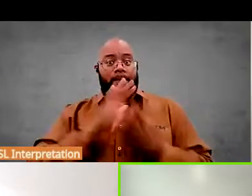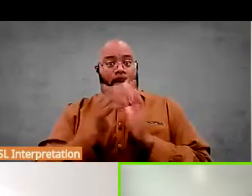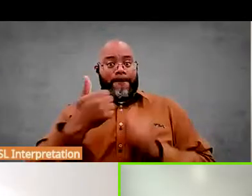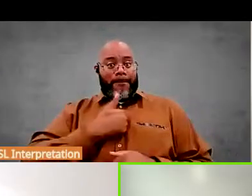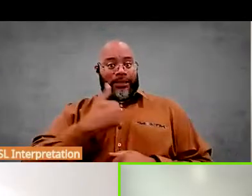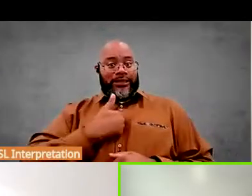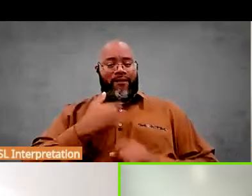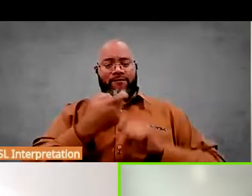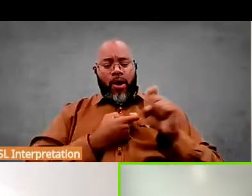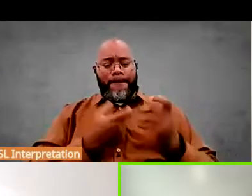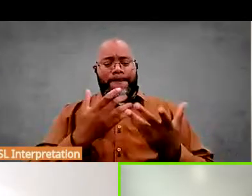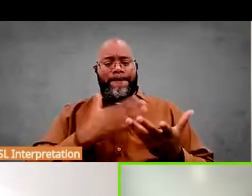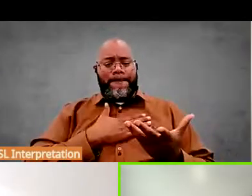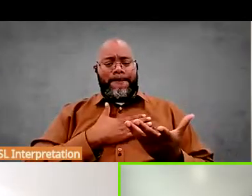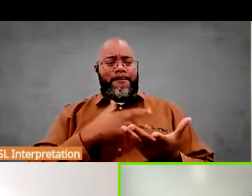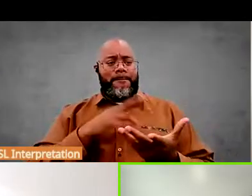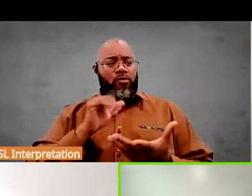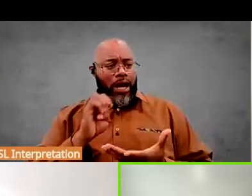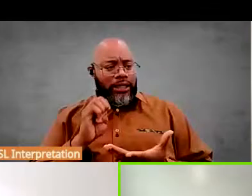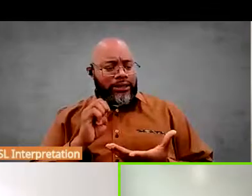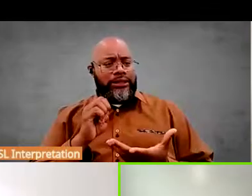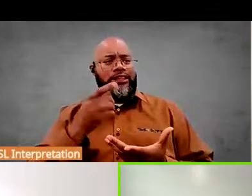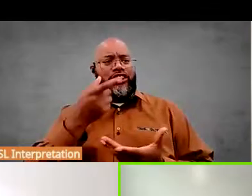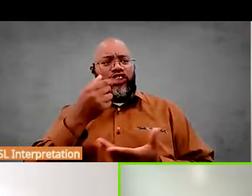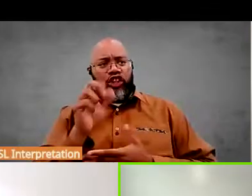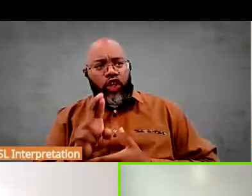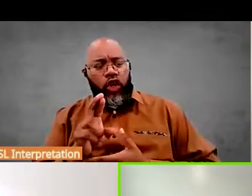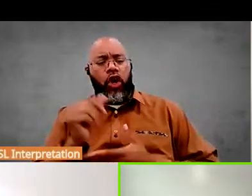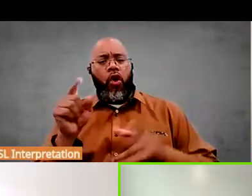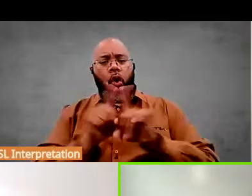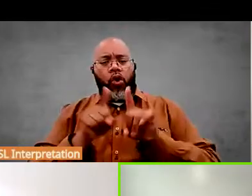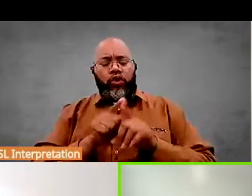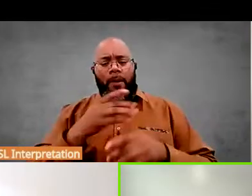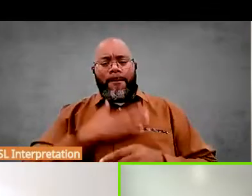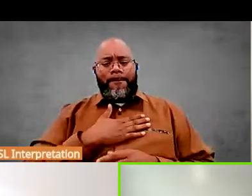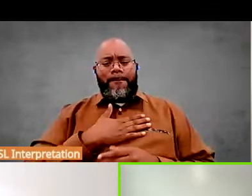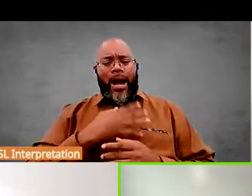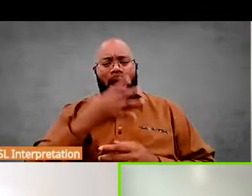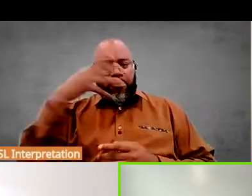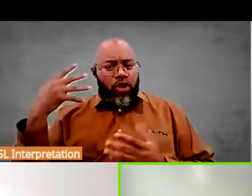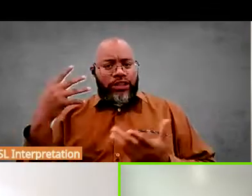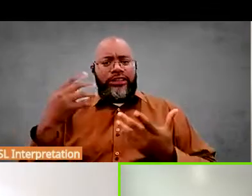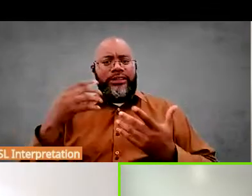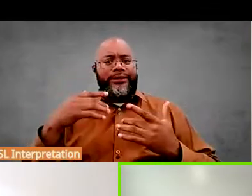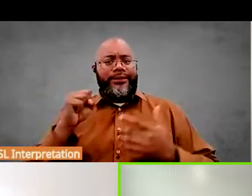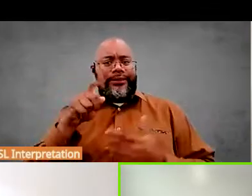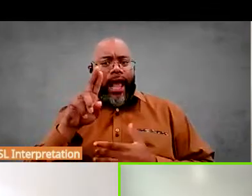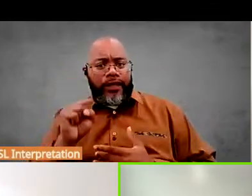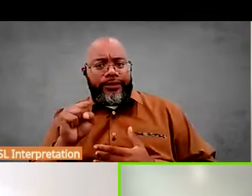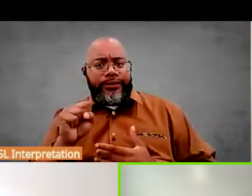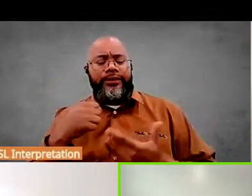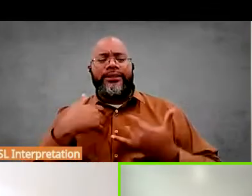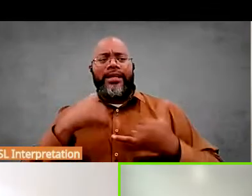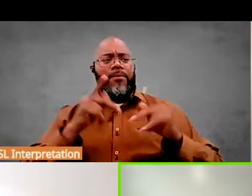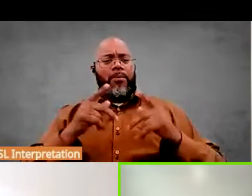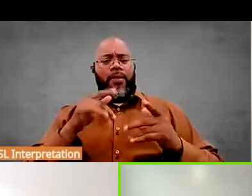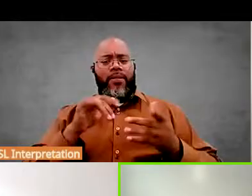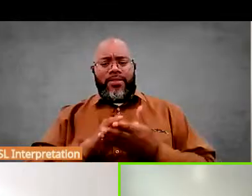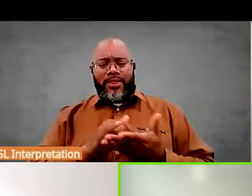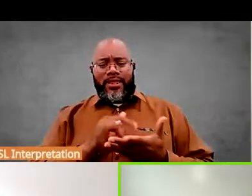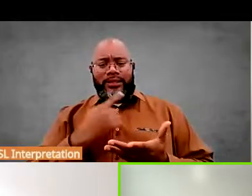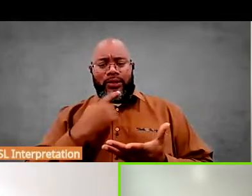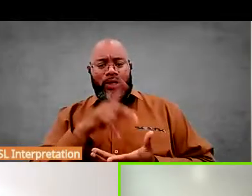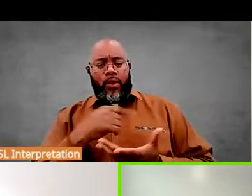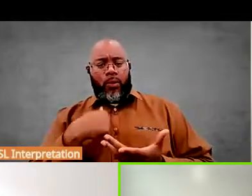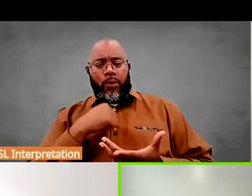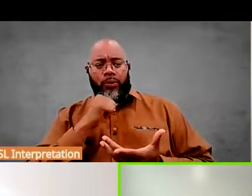from my race, gender, and also my immigration status, all of that, I had people who literally were like, okay, we don't give